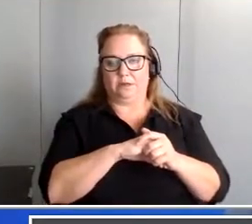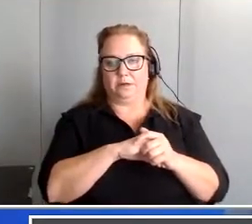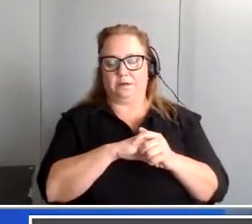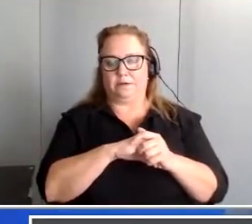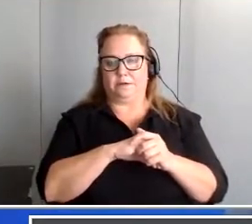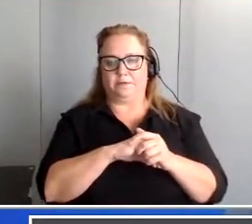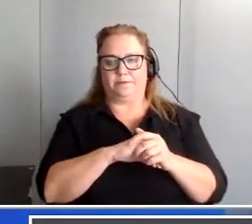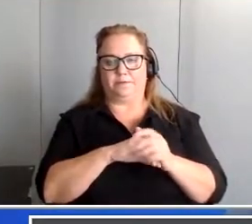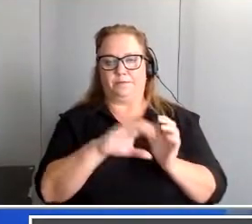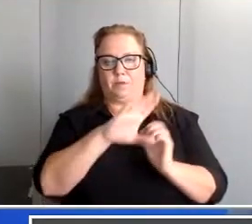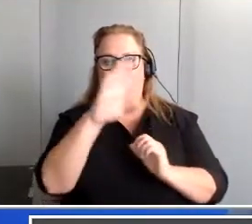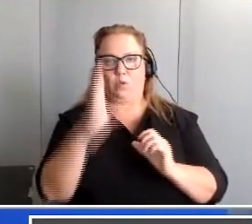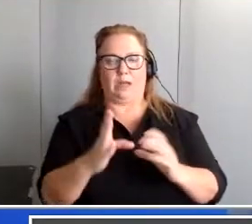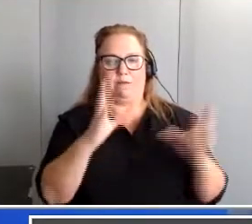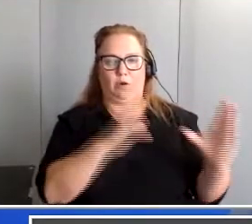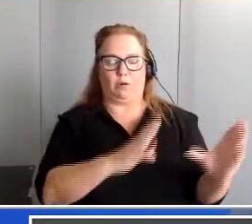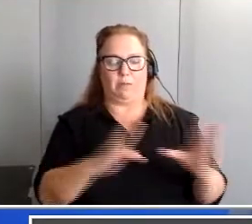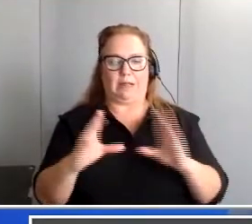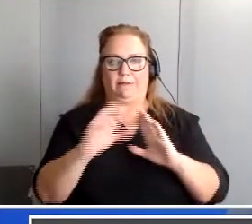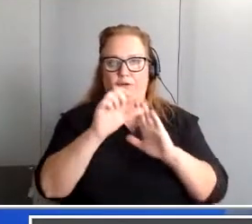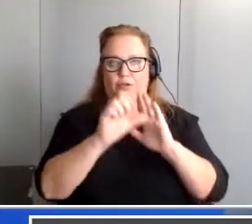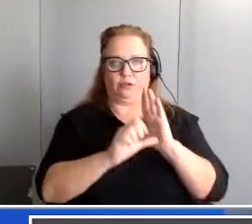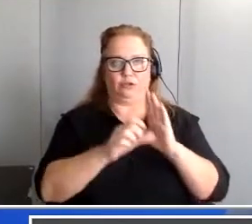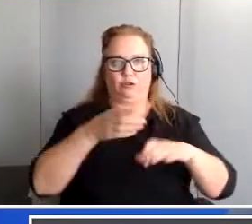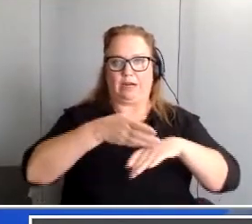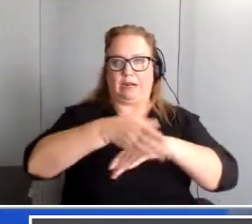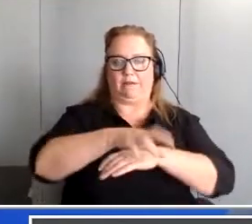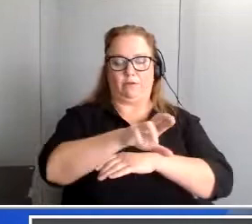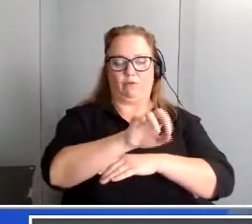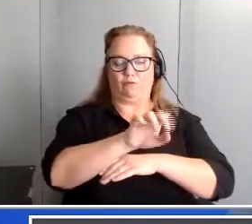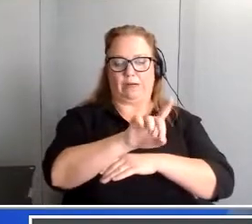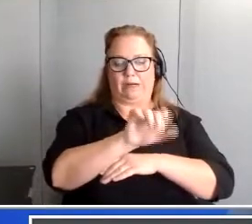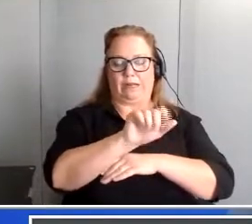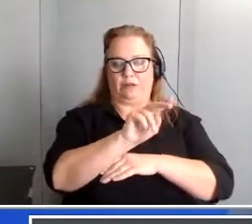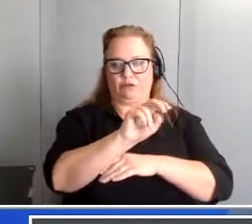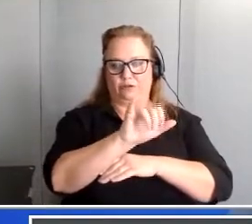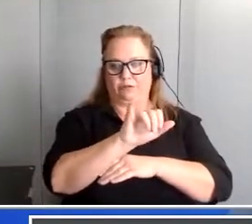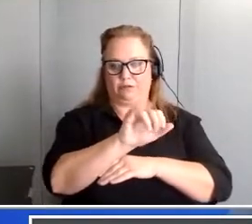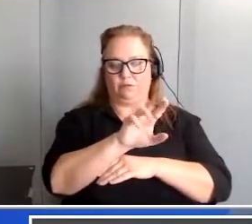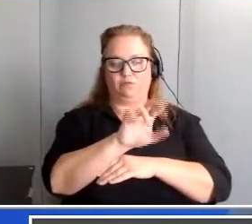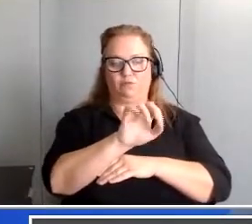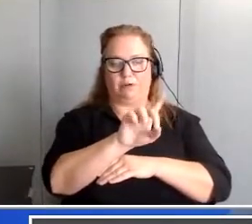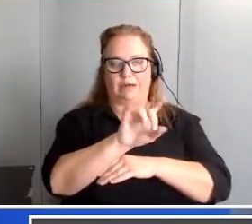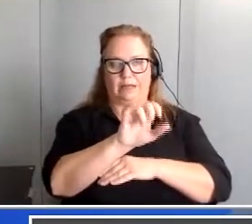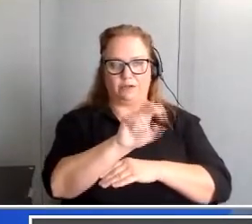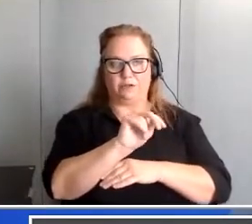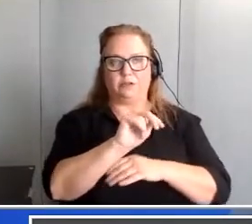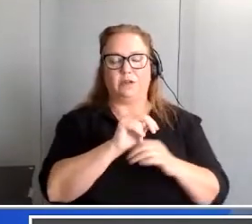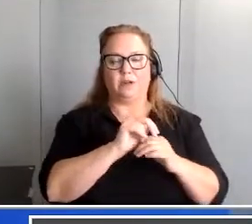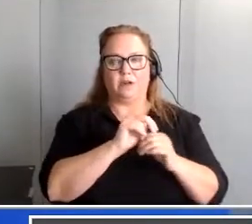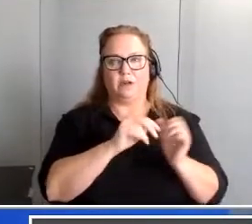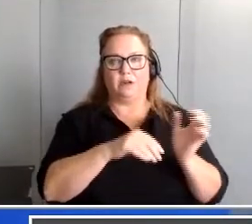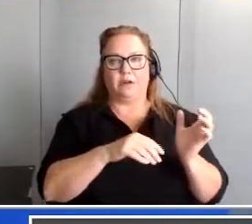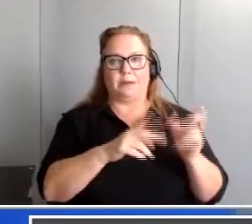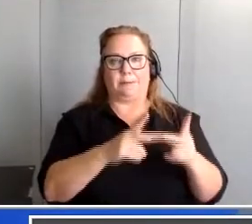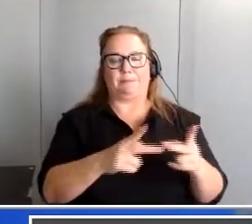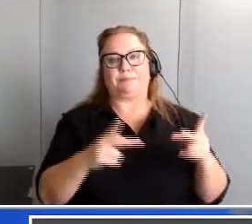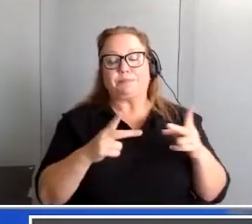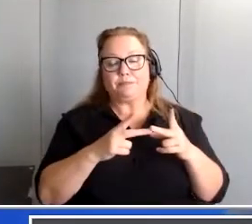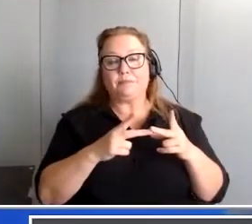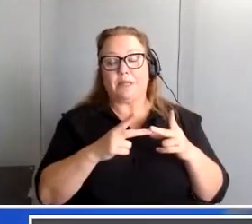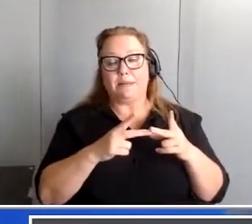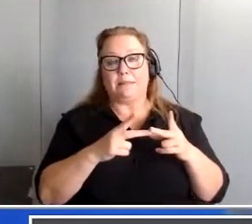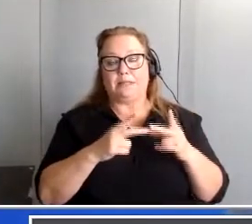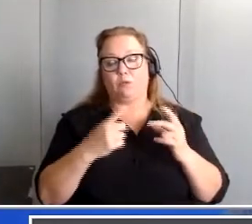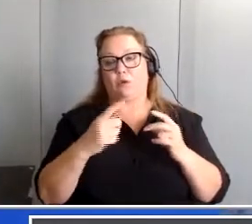never plan for surgery after radiation. A lot of places where you go say,